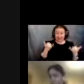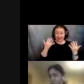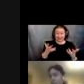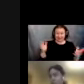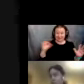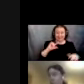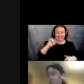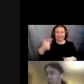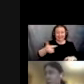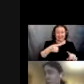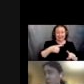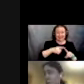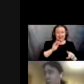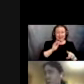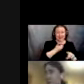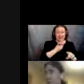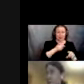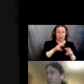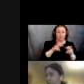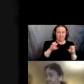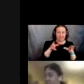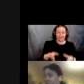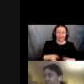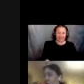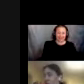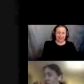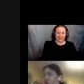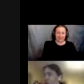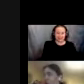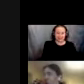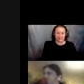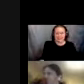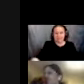our other panelists.